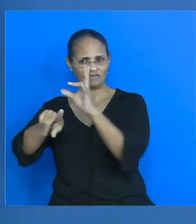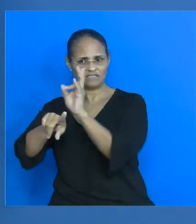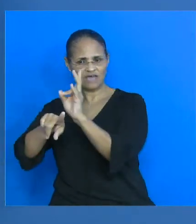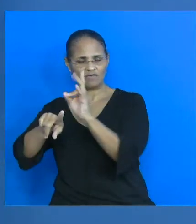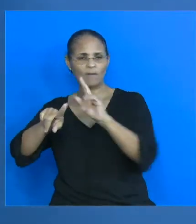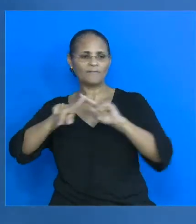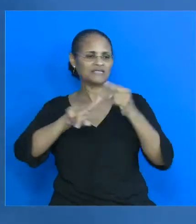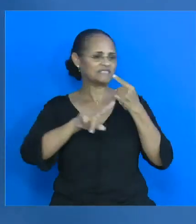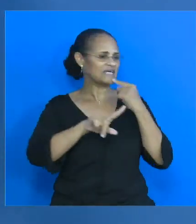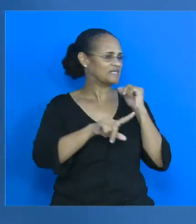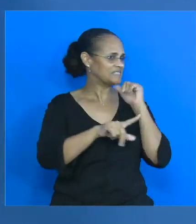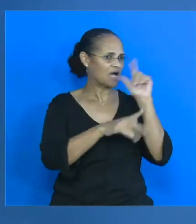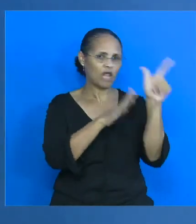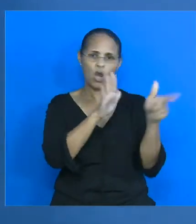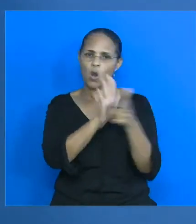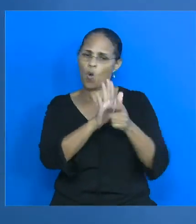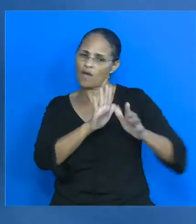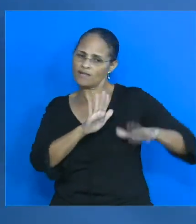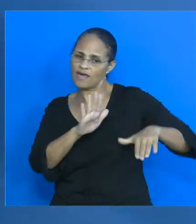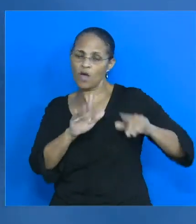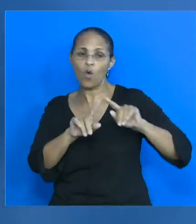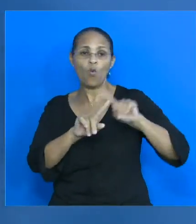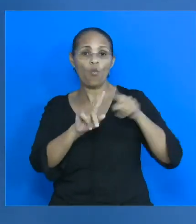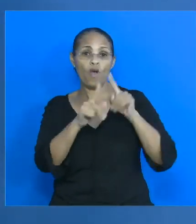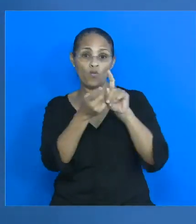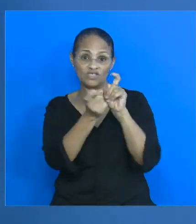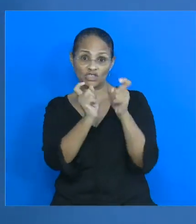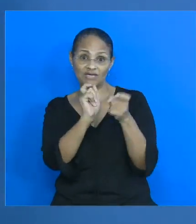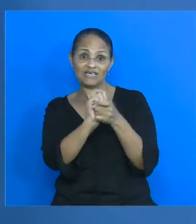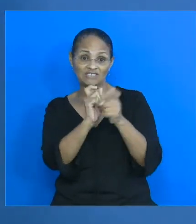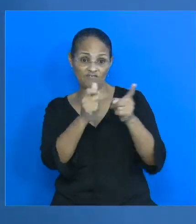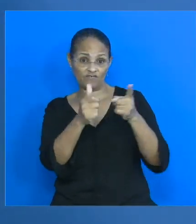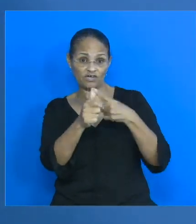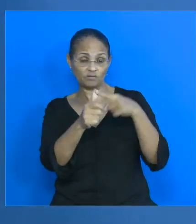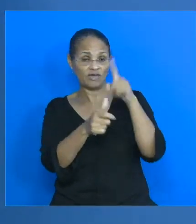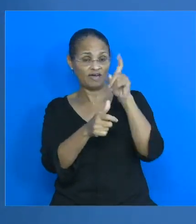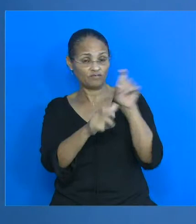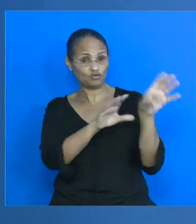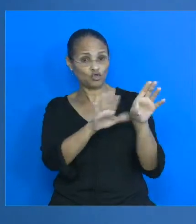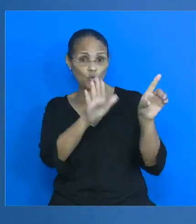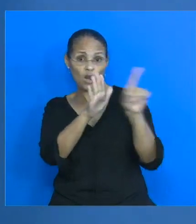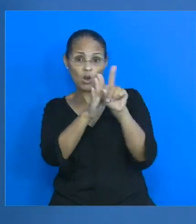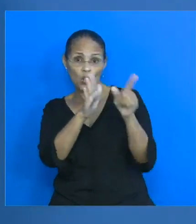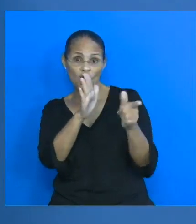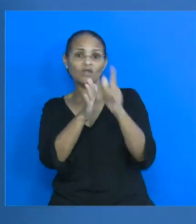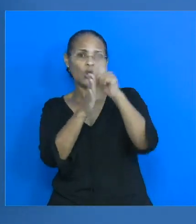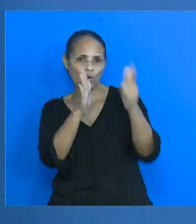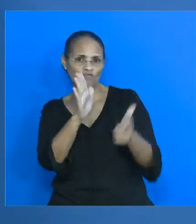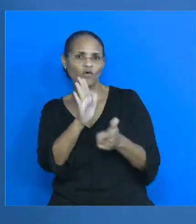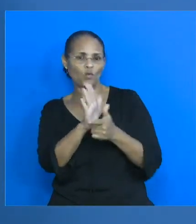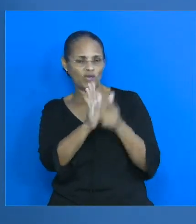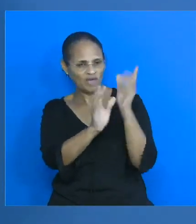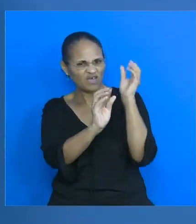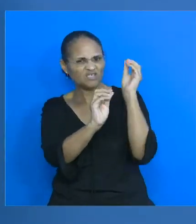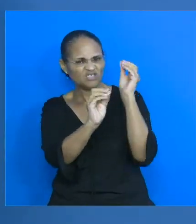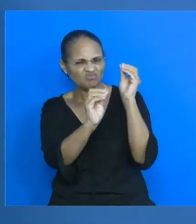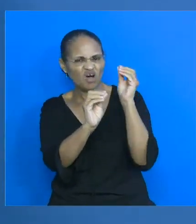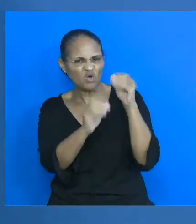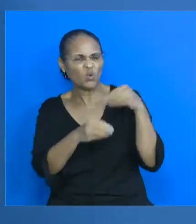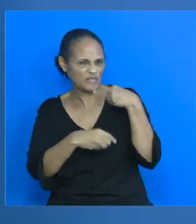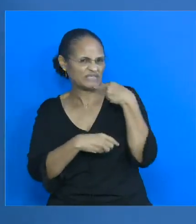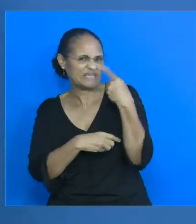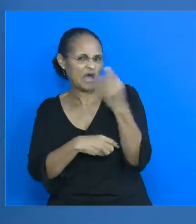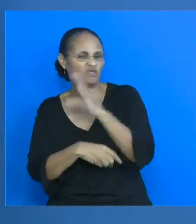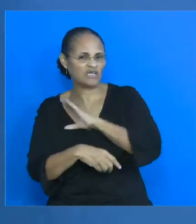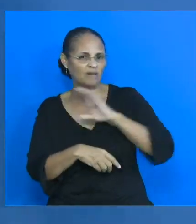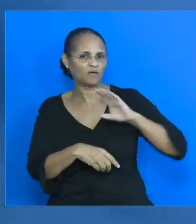regulations. Okay. When we change the regulations, we have to do it lawfully. So we instruct chambers. When we made the announcement the other day, that